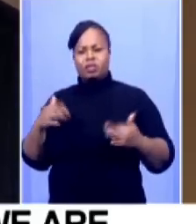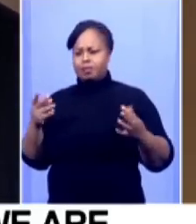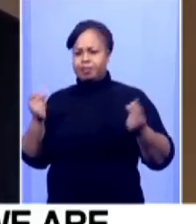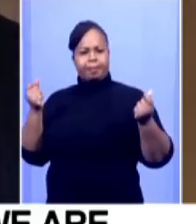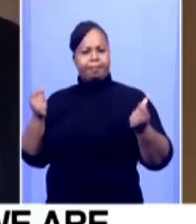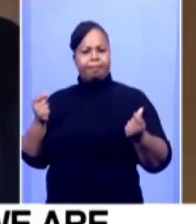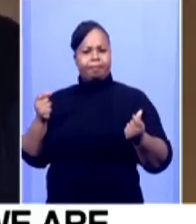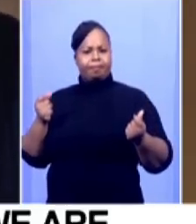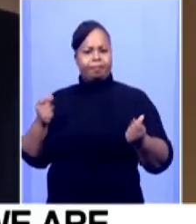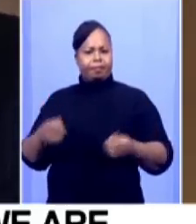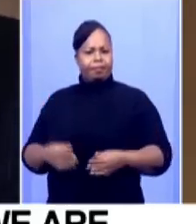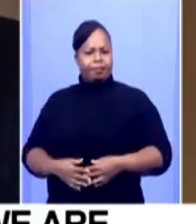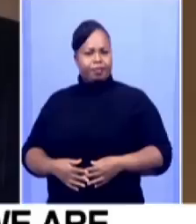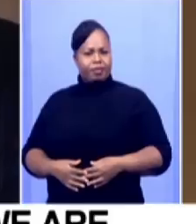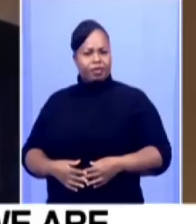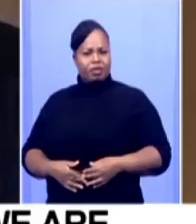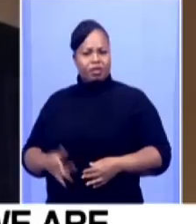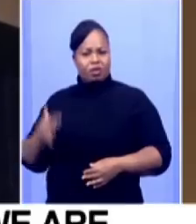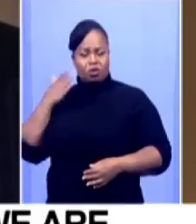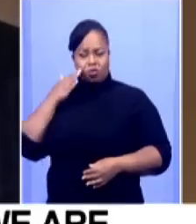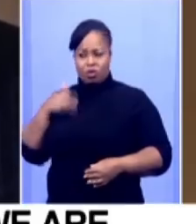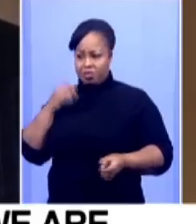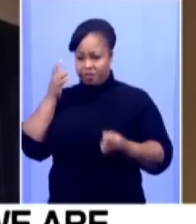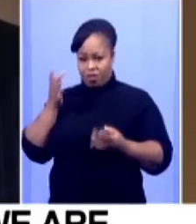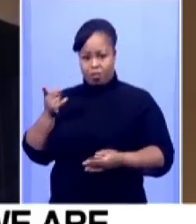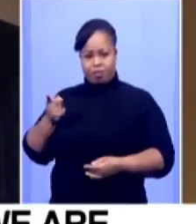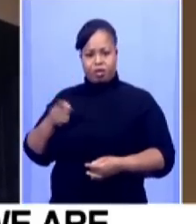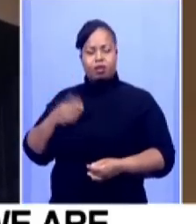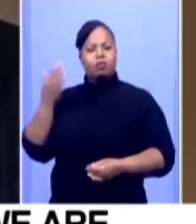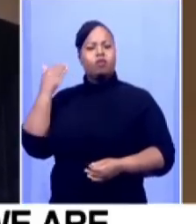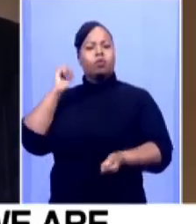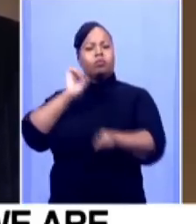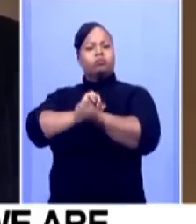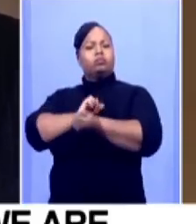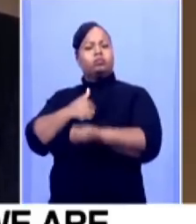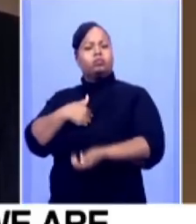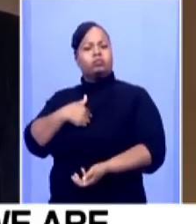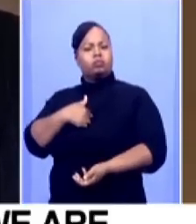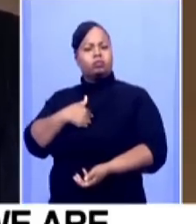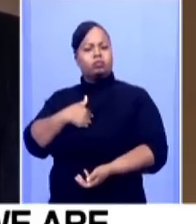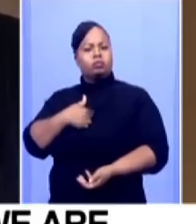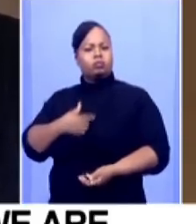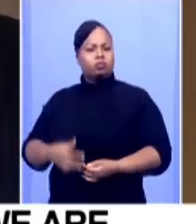effect. When I talked initially, when I was arrested,